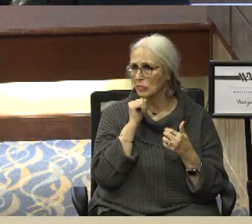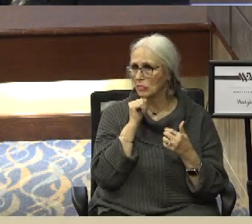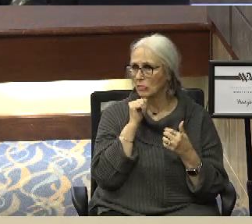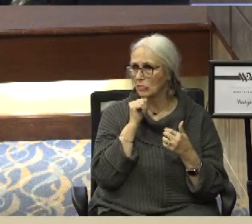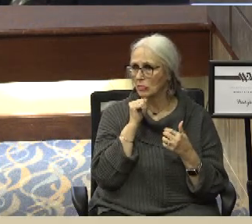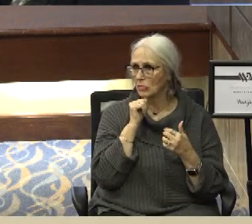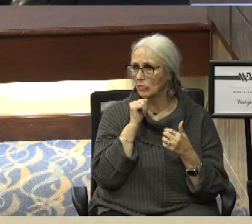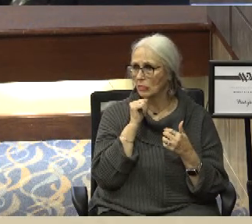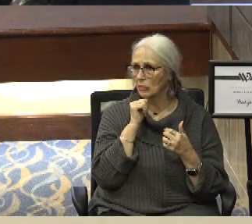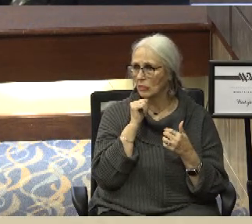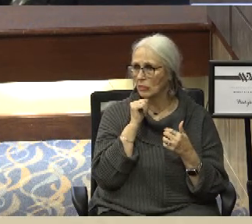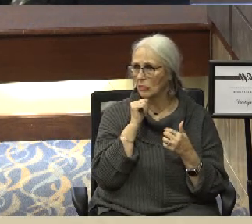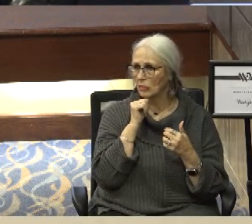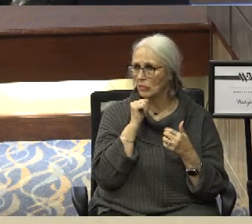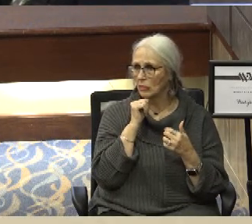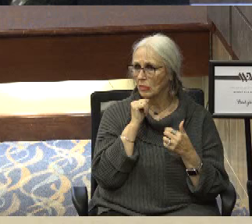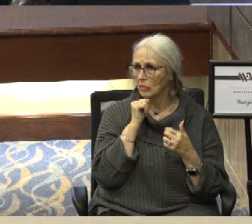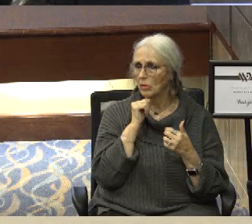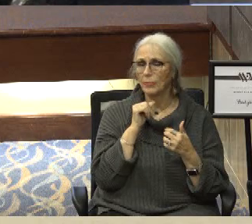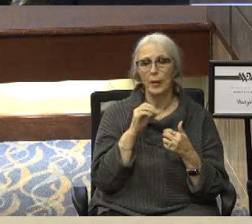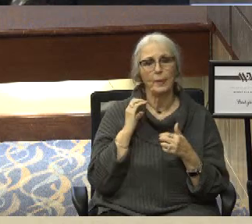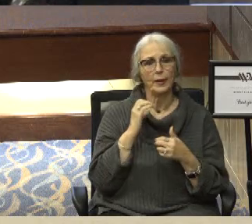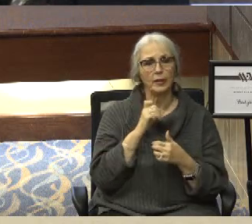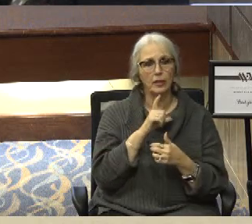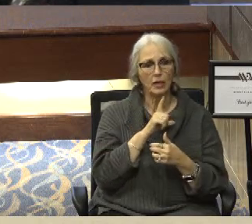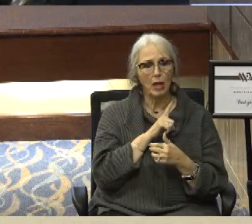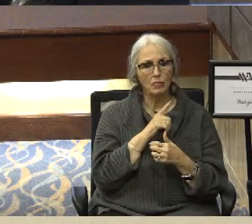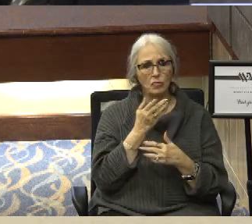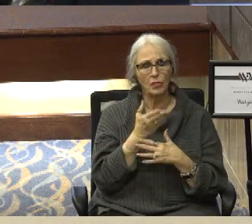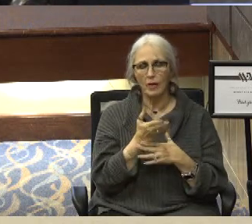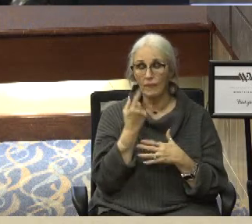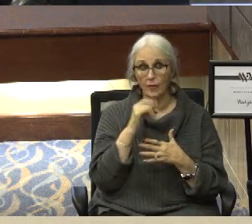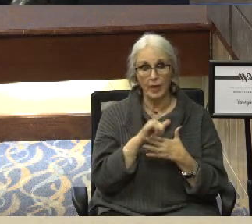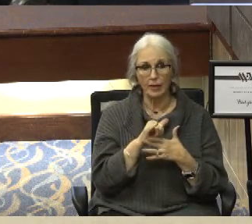So there might be a quorum of council there for that at that tent. I'm